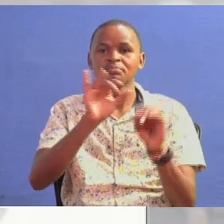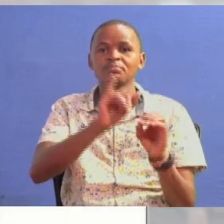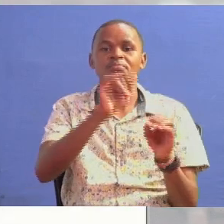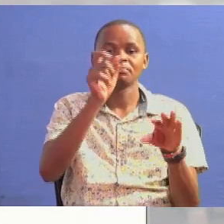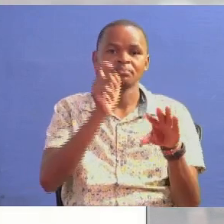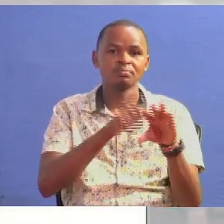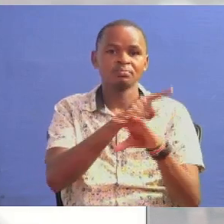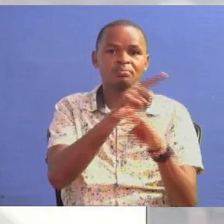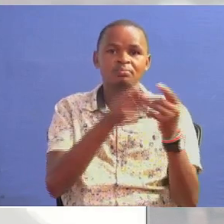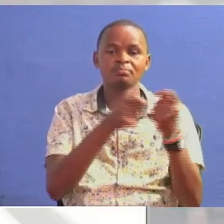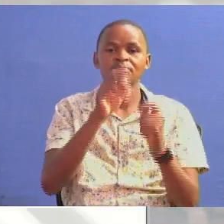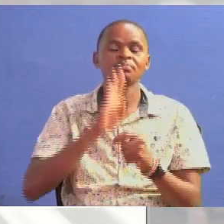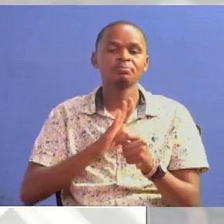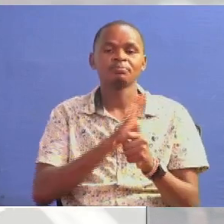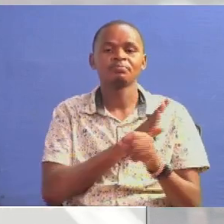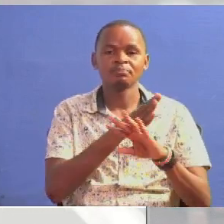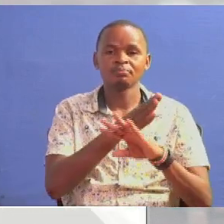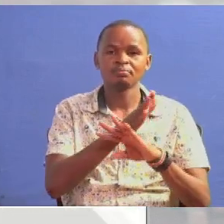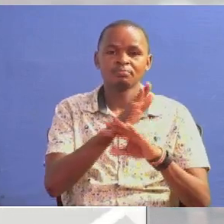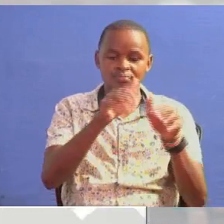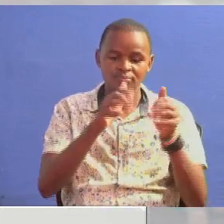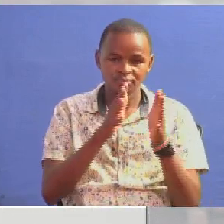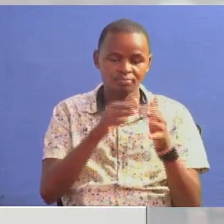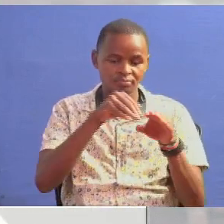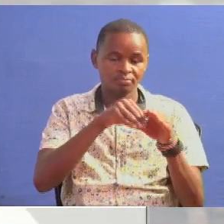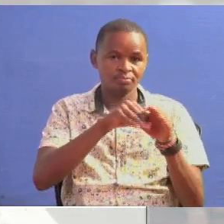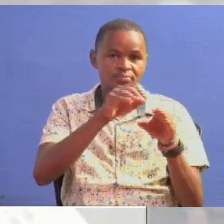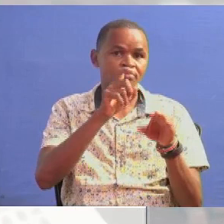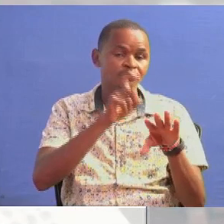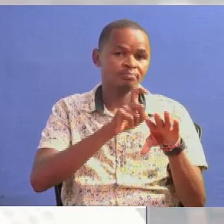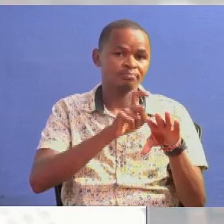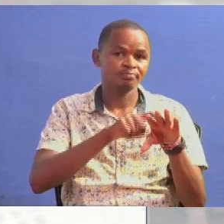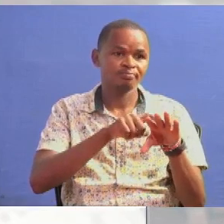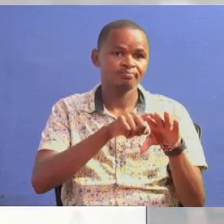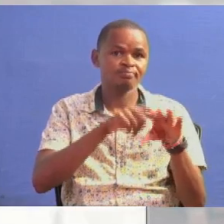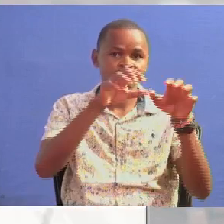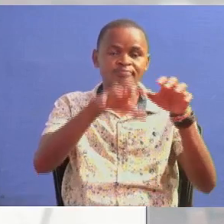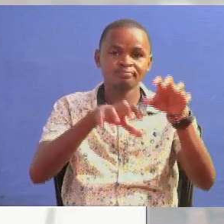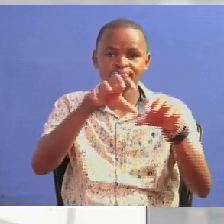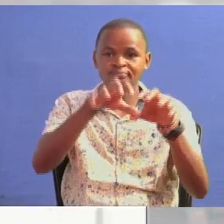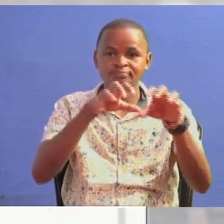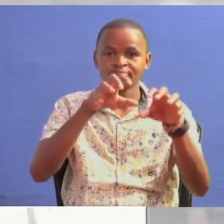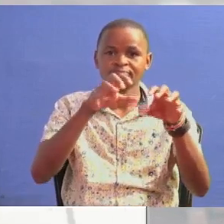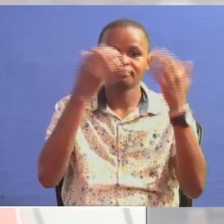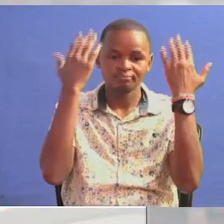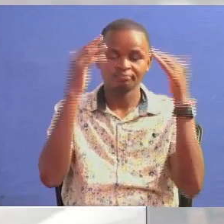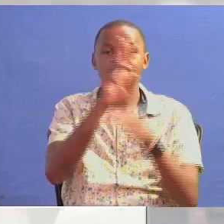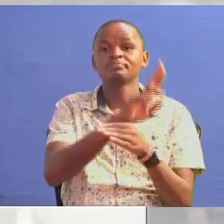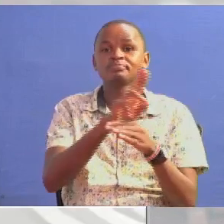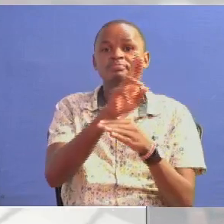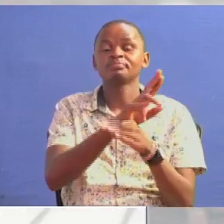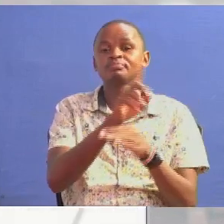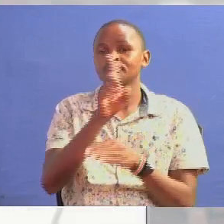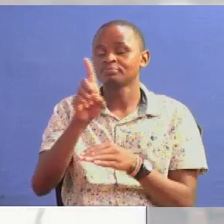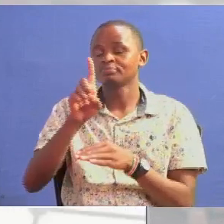by the Pesticide Control Board. This is after the farmers within Embu, Kirinyaga and Meru counties were found using the